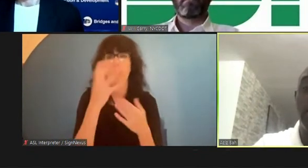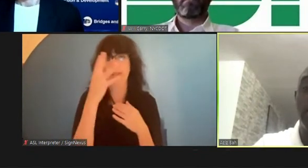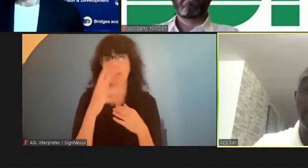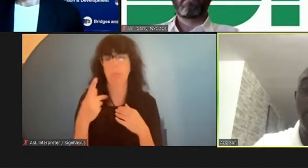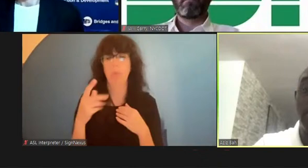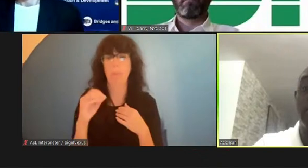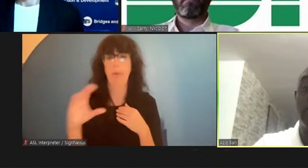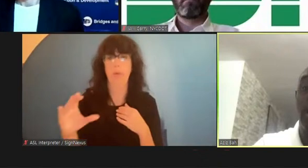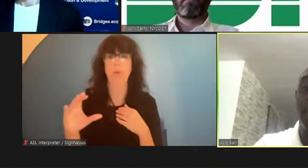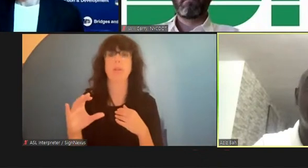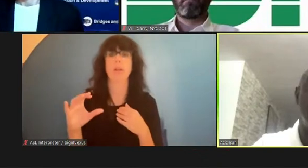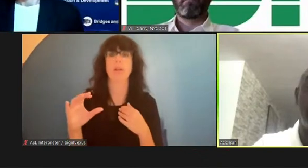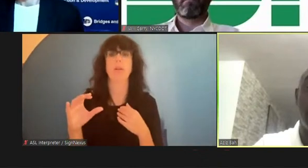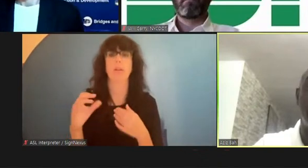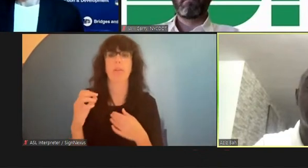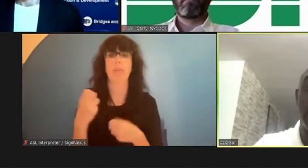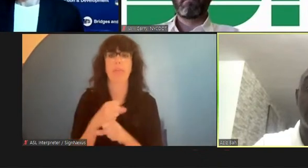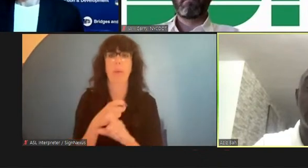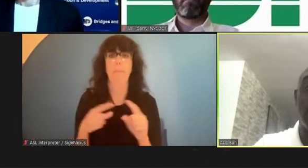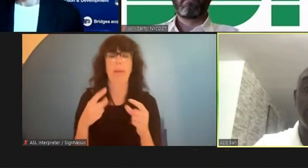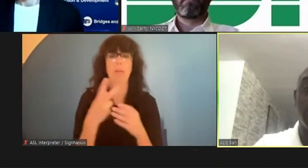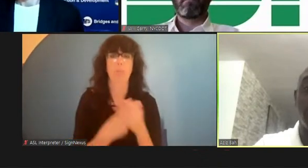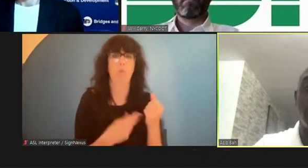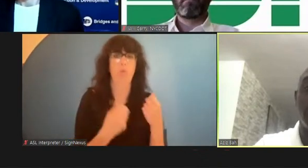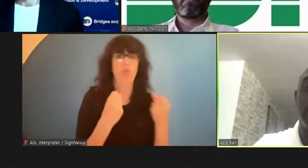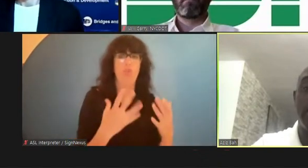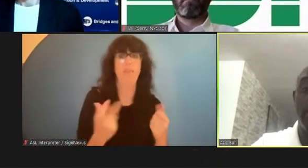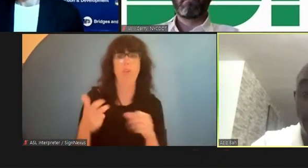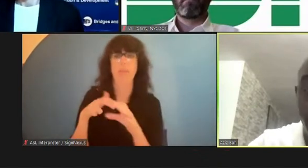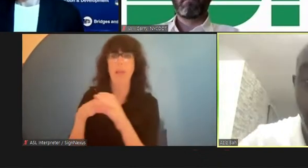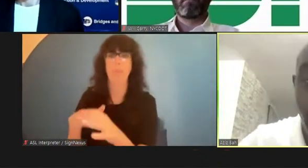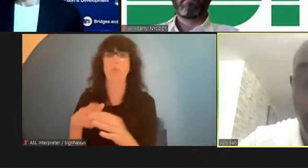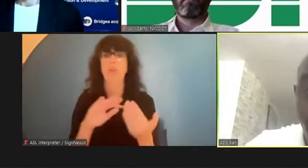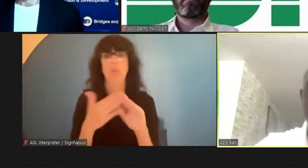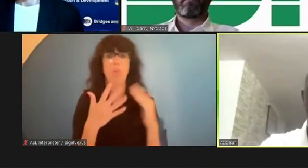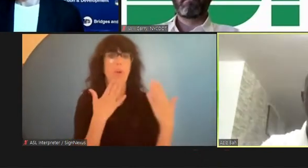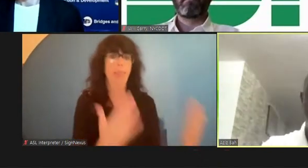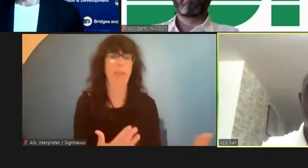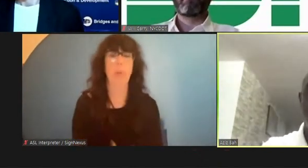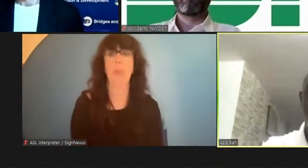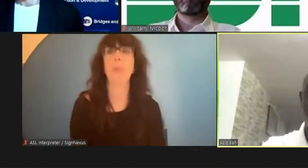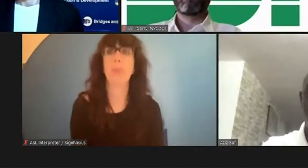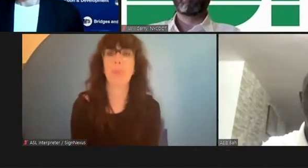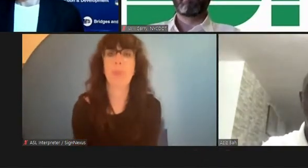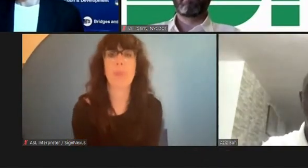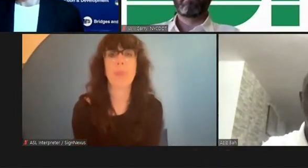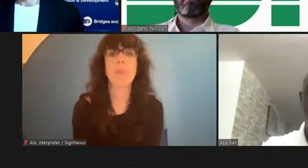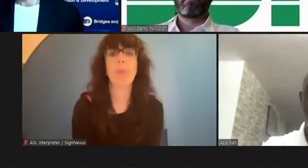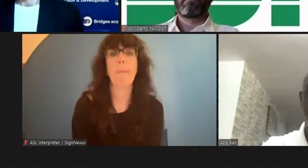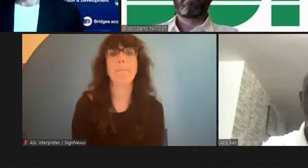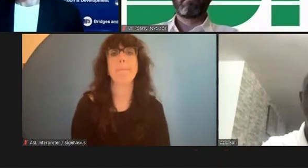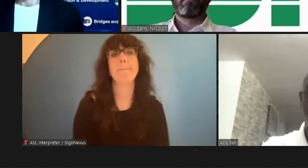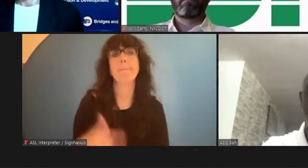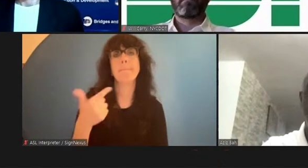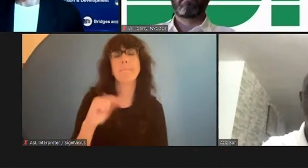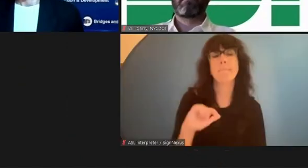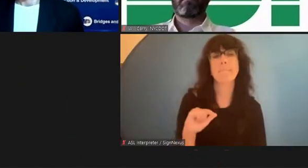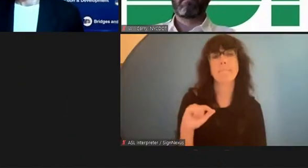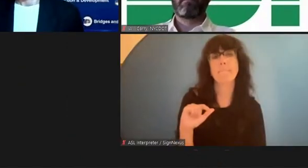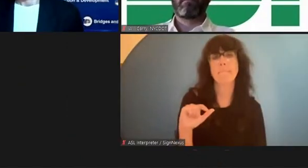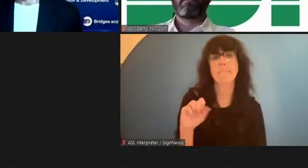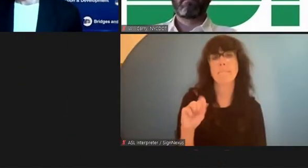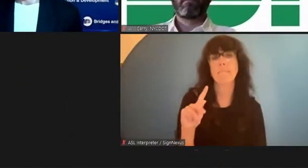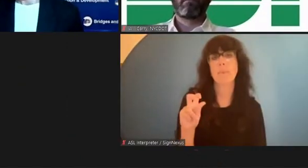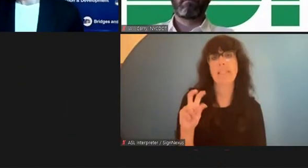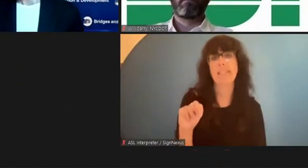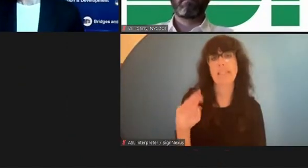color that makes up both the driving community thank you our next speaker is steve